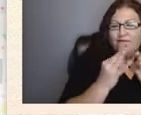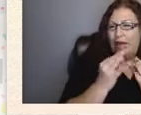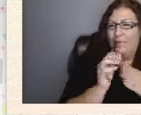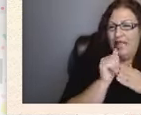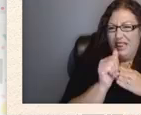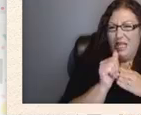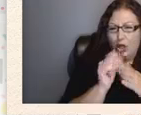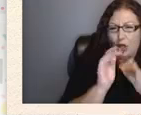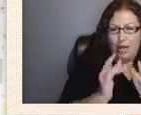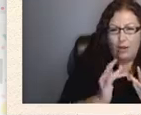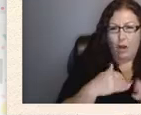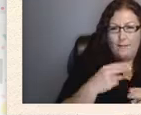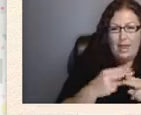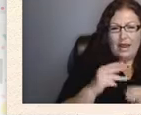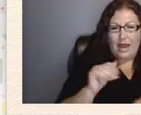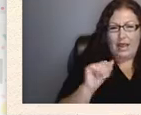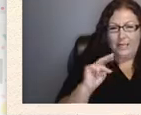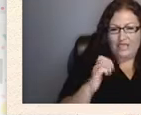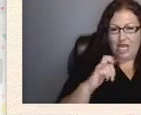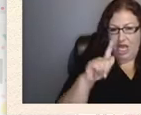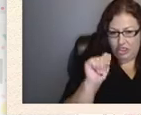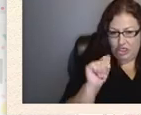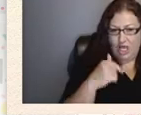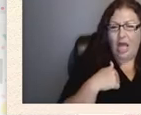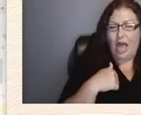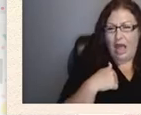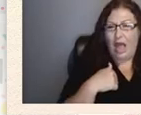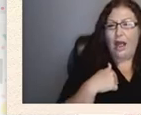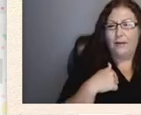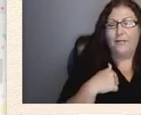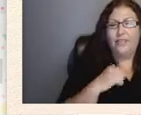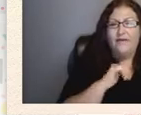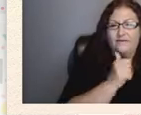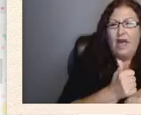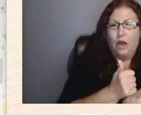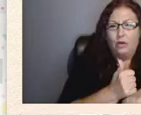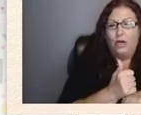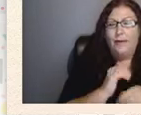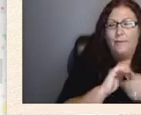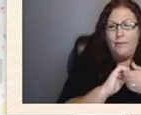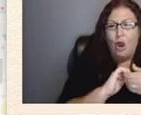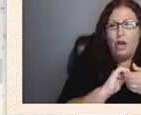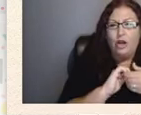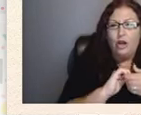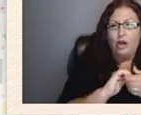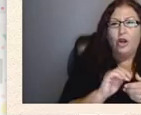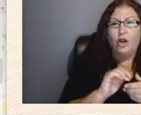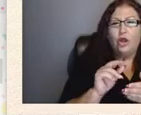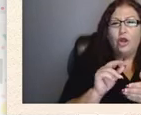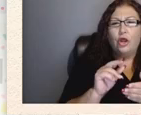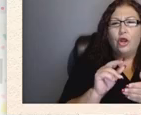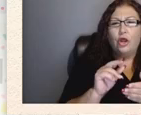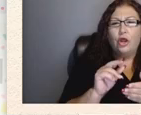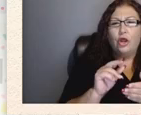Angela Miney and I am the family partner at the University of Florida Pediatric Pulmonary Training